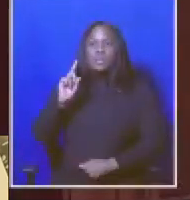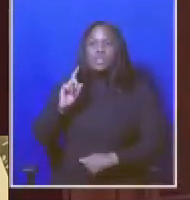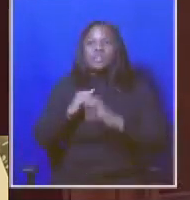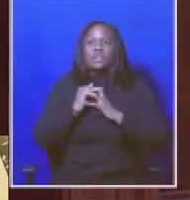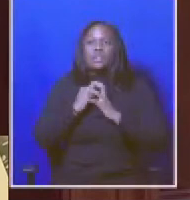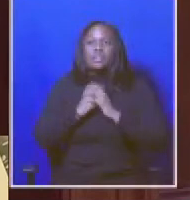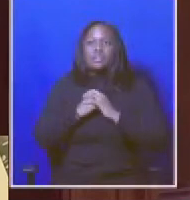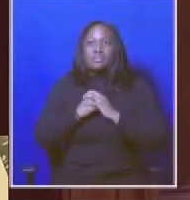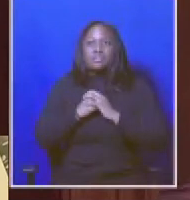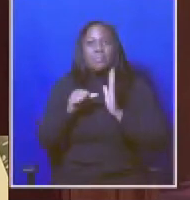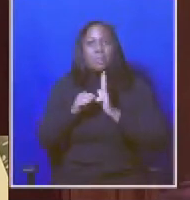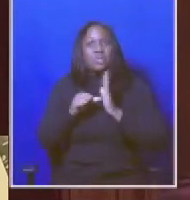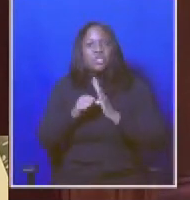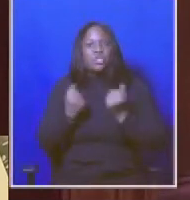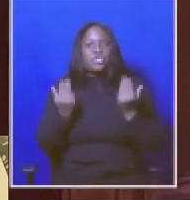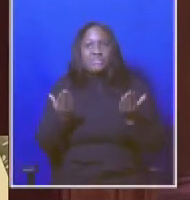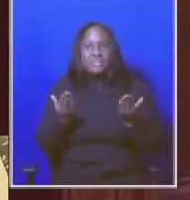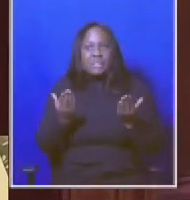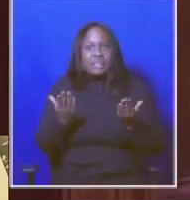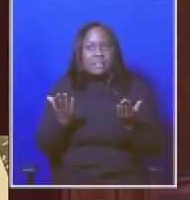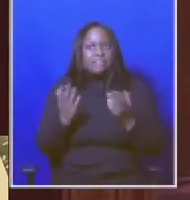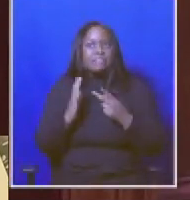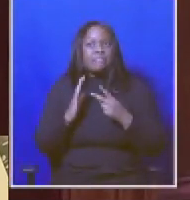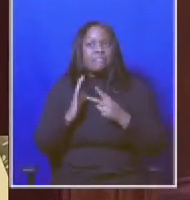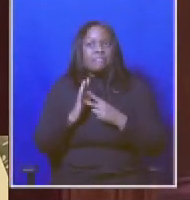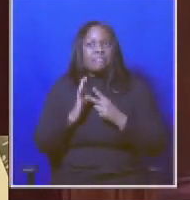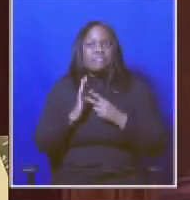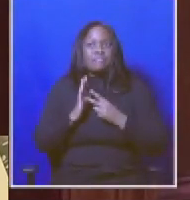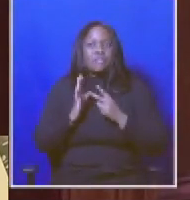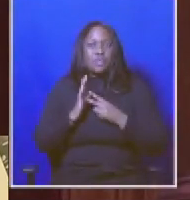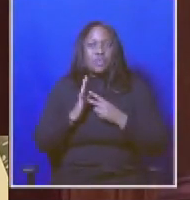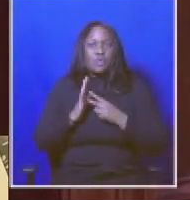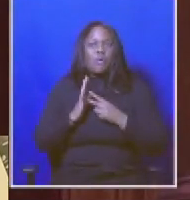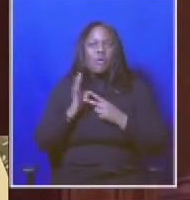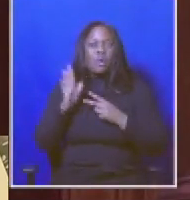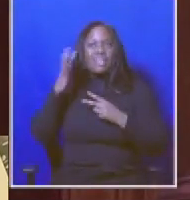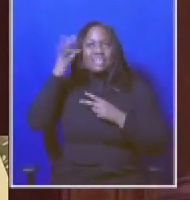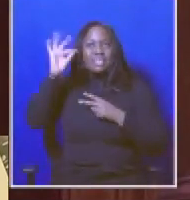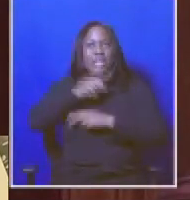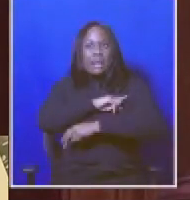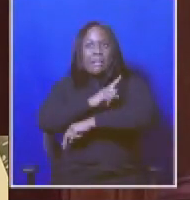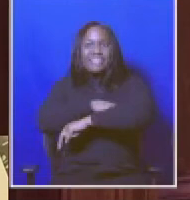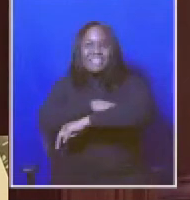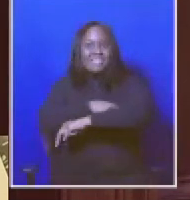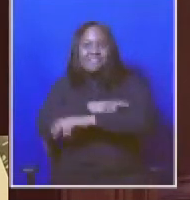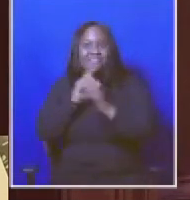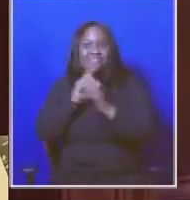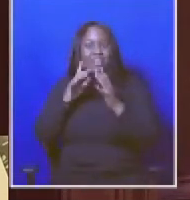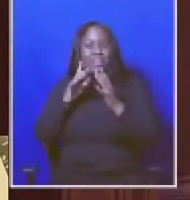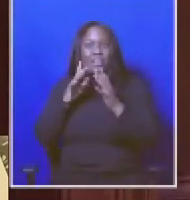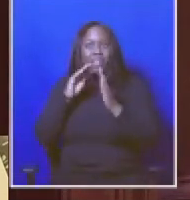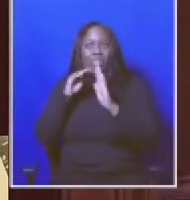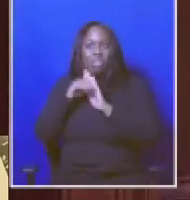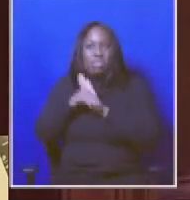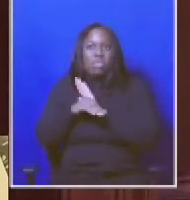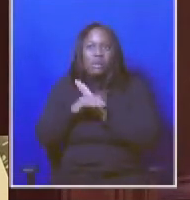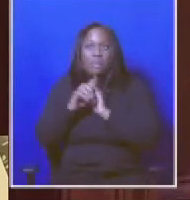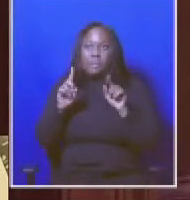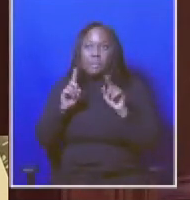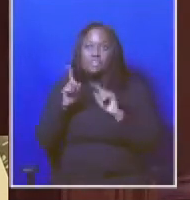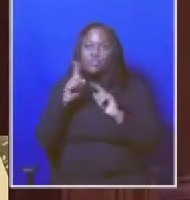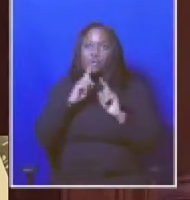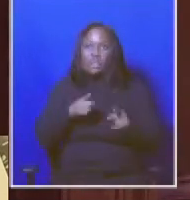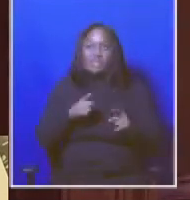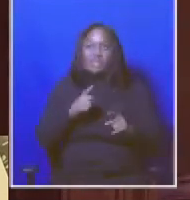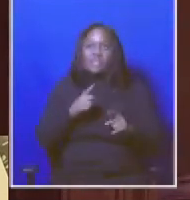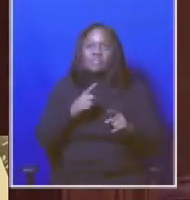essential services. It also speaks to weakening state capacity. And in your previous answers on this question, you mentioned